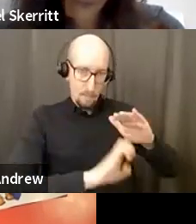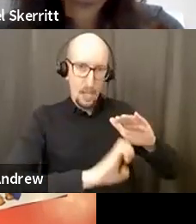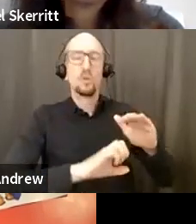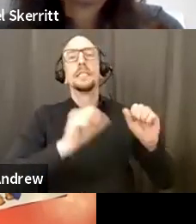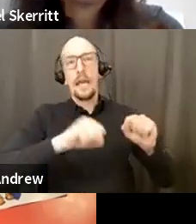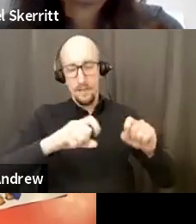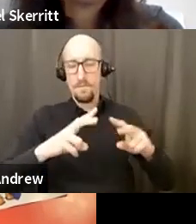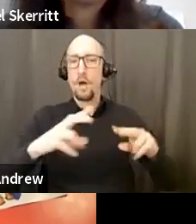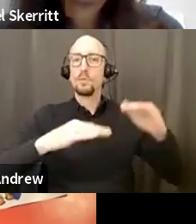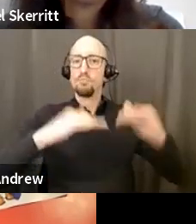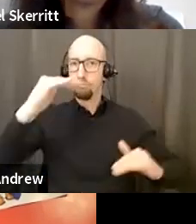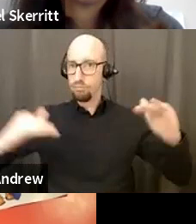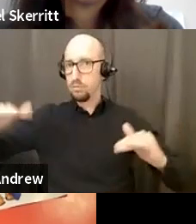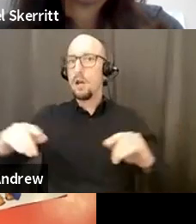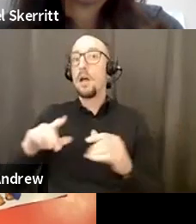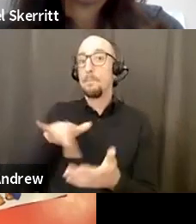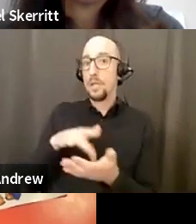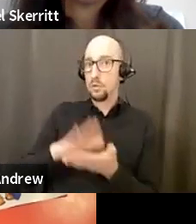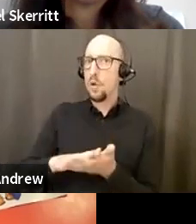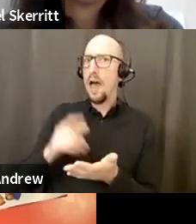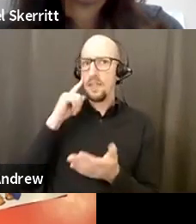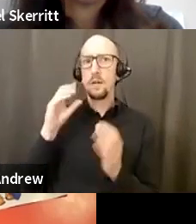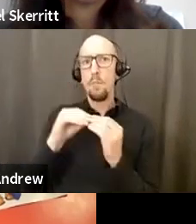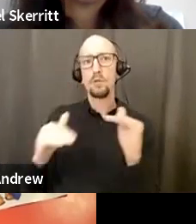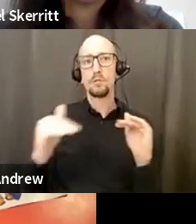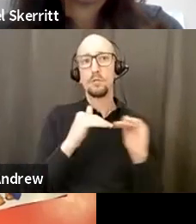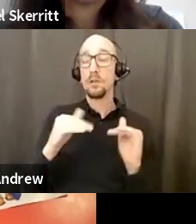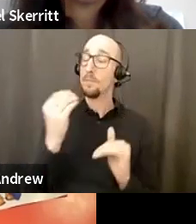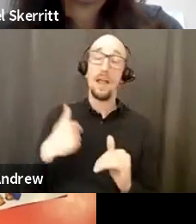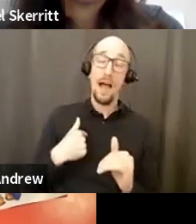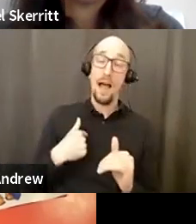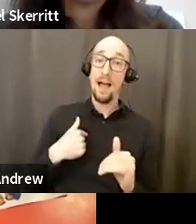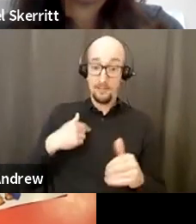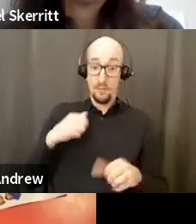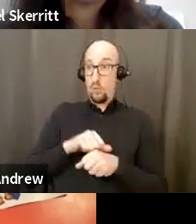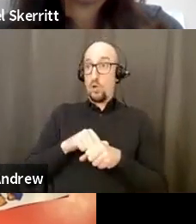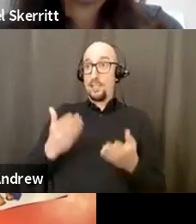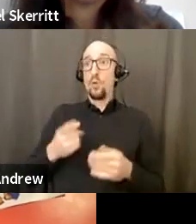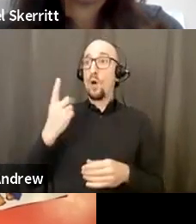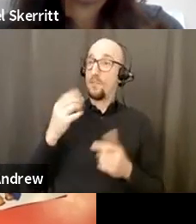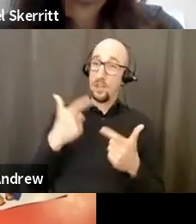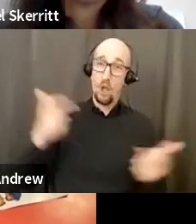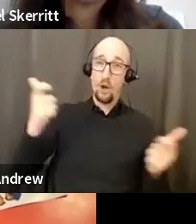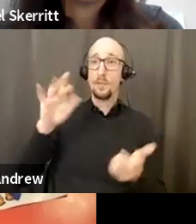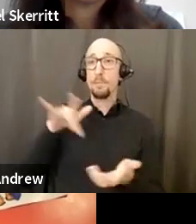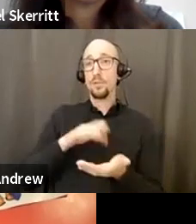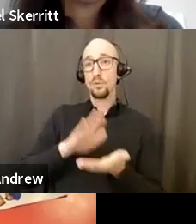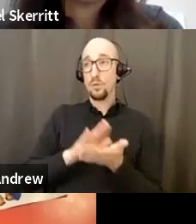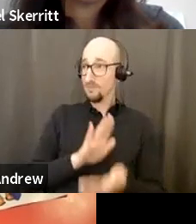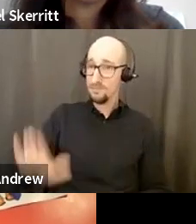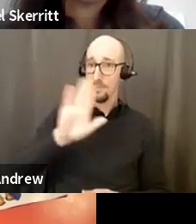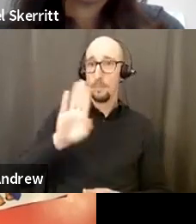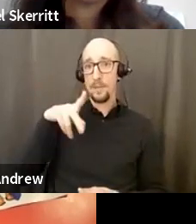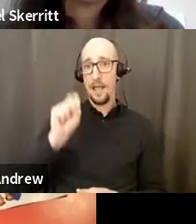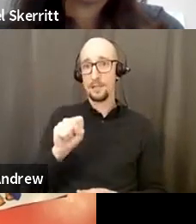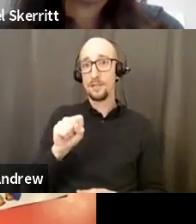I probably have one of, if not the largest middle school in BPS, definitely one of. And most of my teachers teach